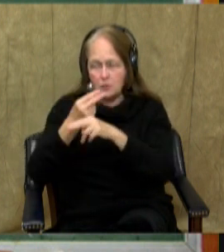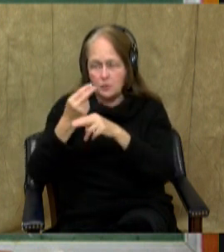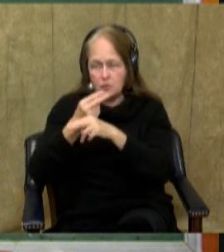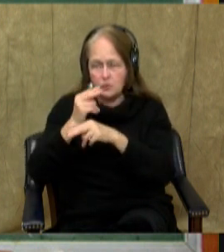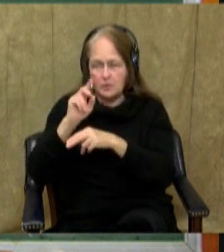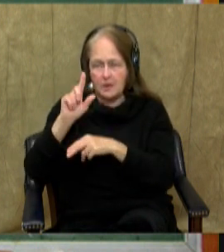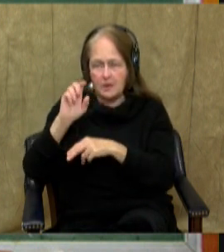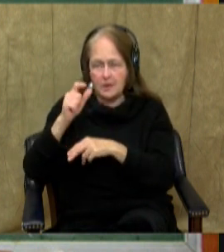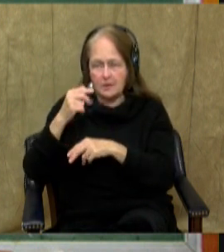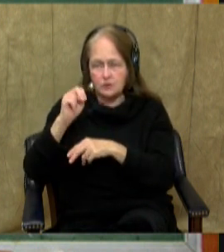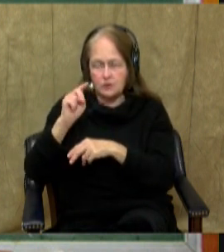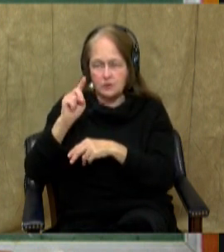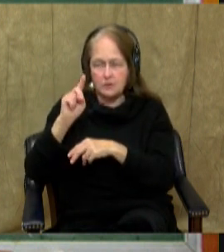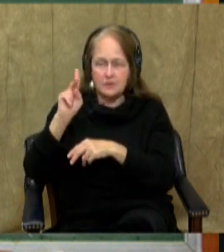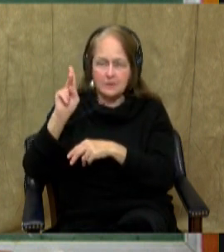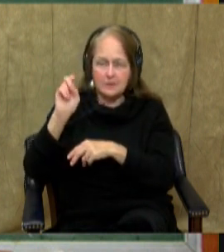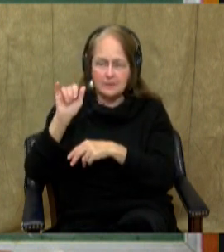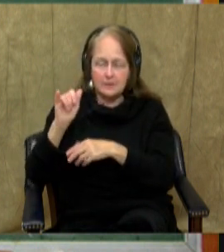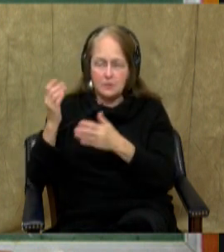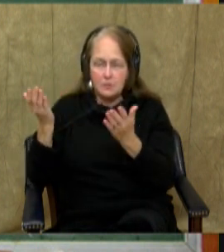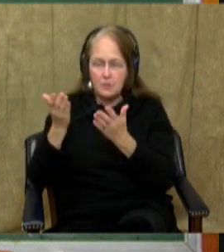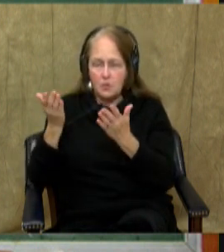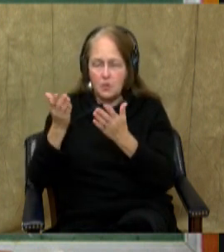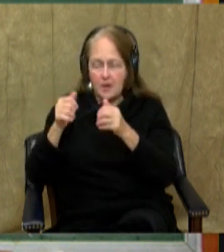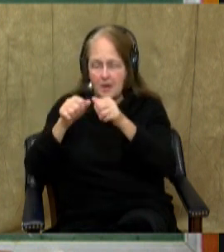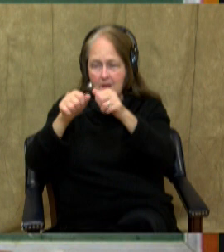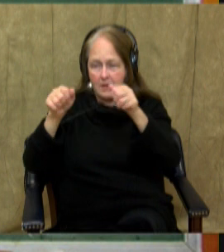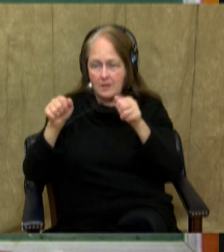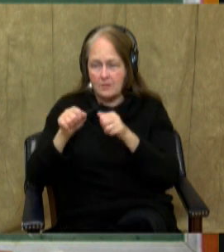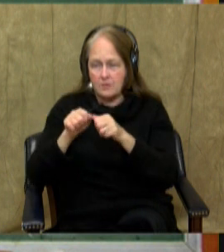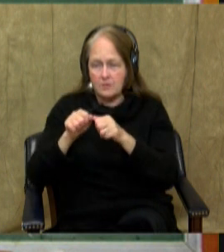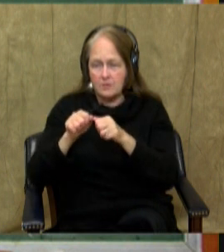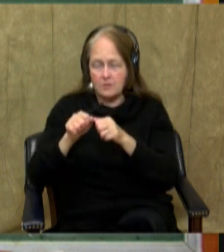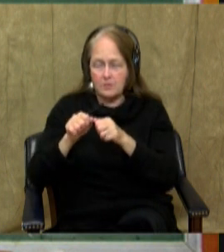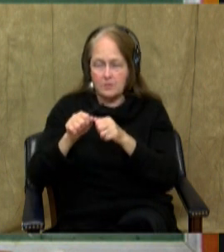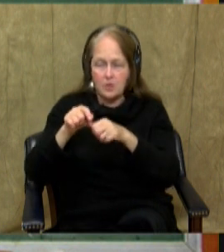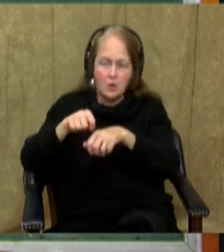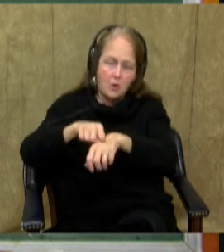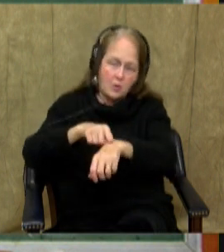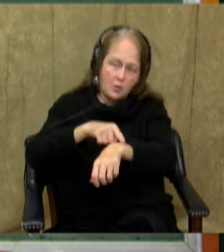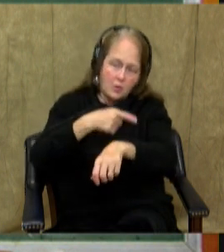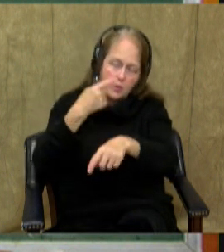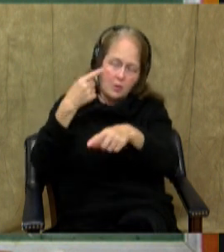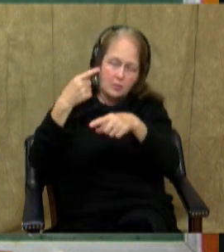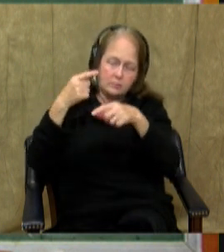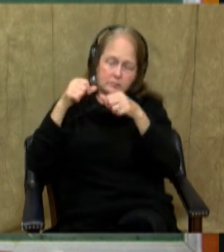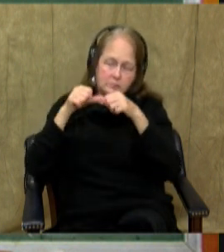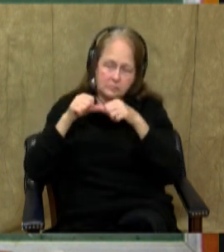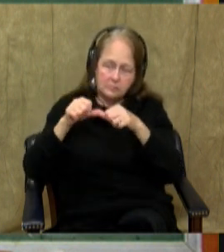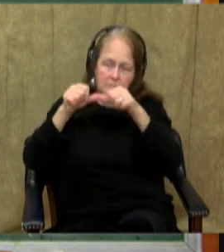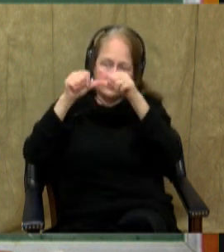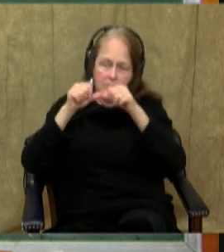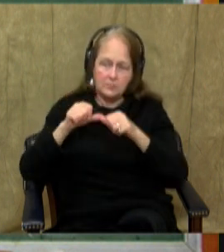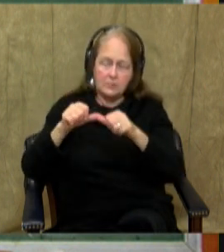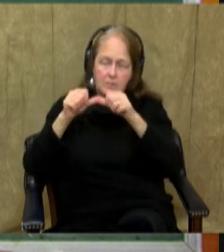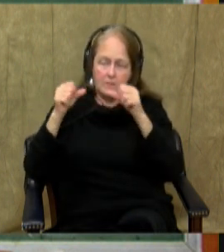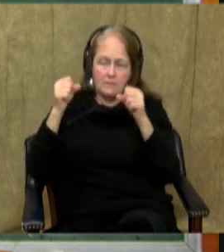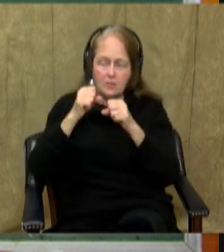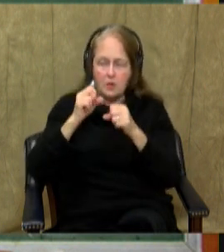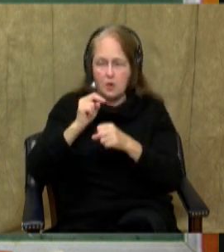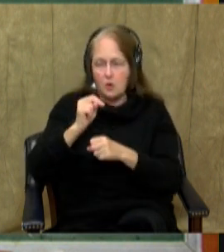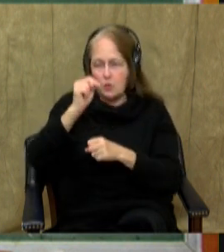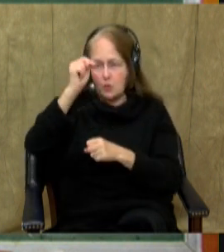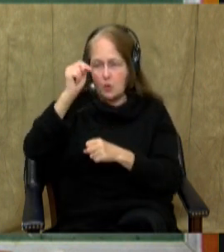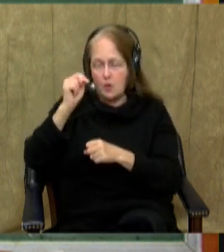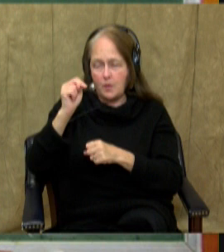key, where are the areas of prolonged fighting? North Vietnam